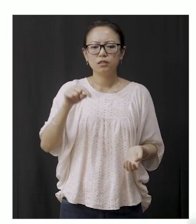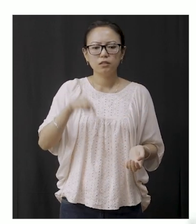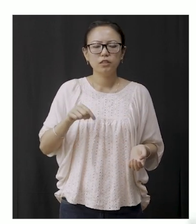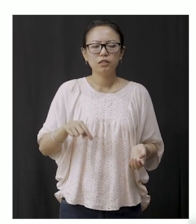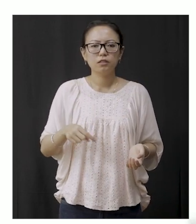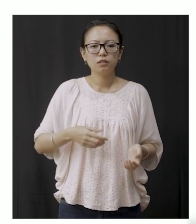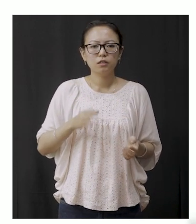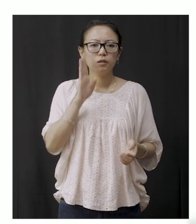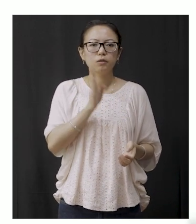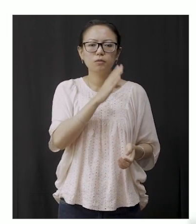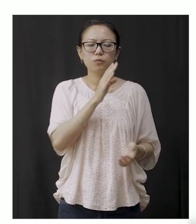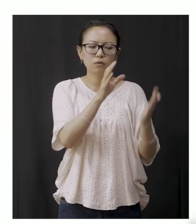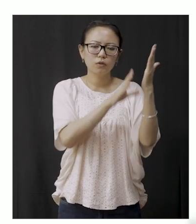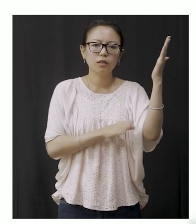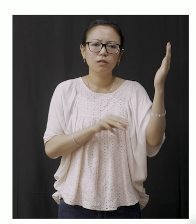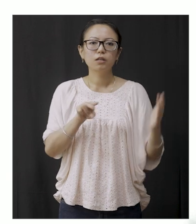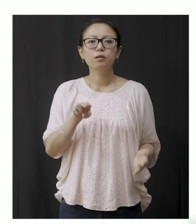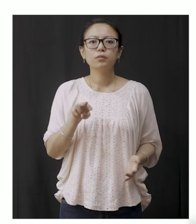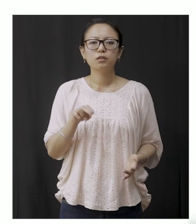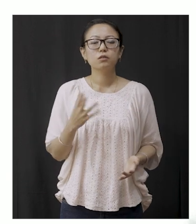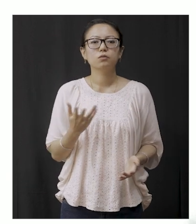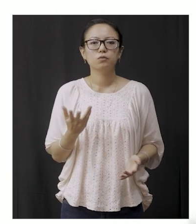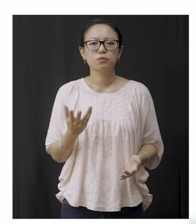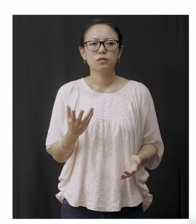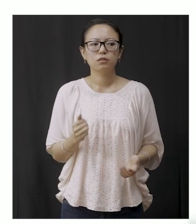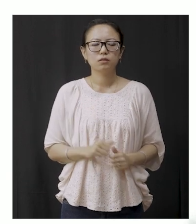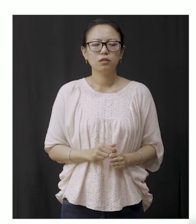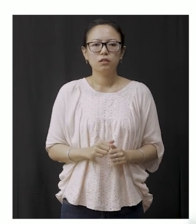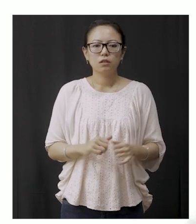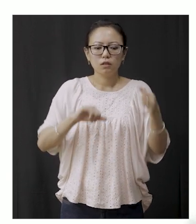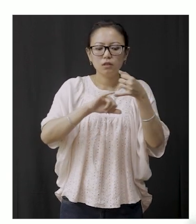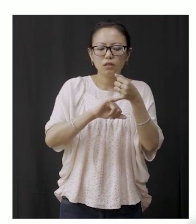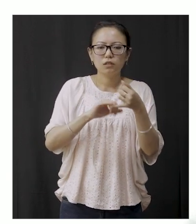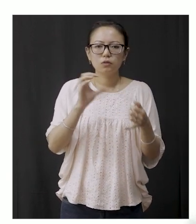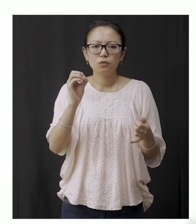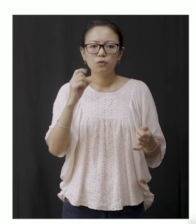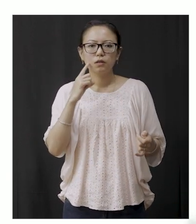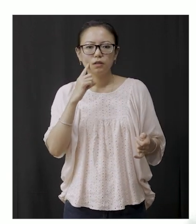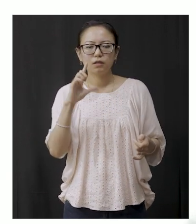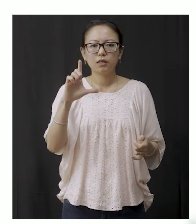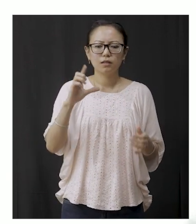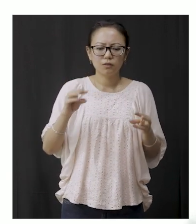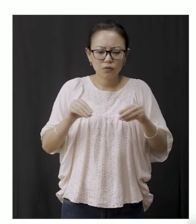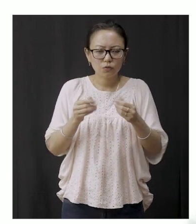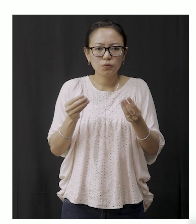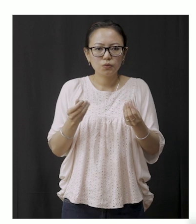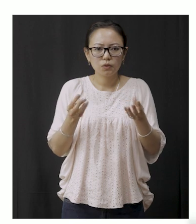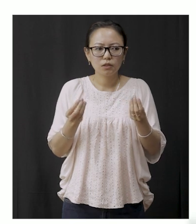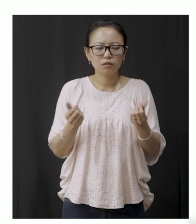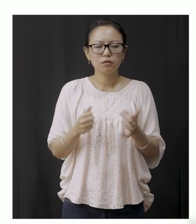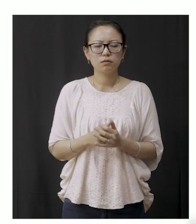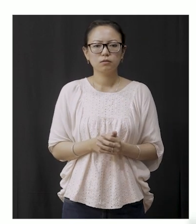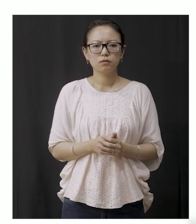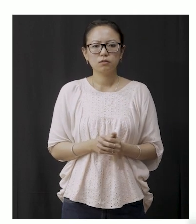where the roots is planted, where the trees is planted. And with their feet in the earth means with their